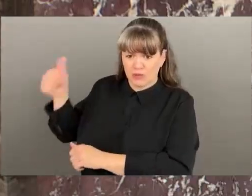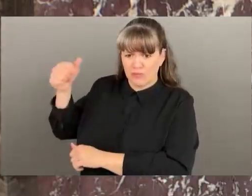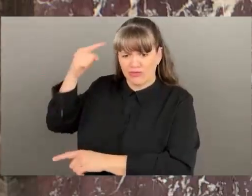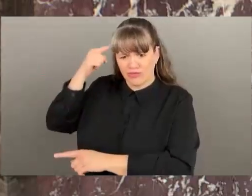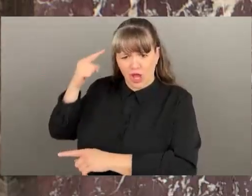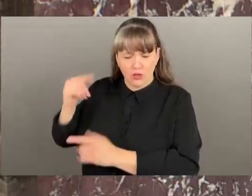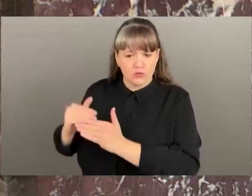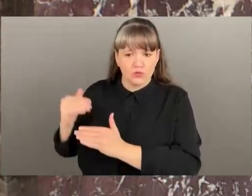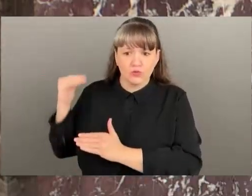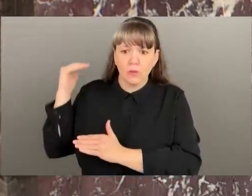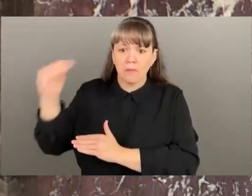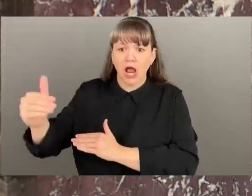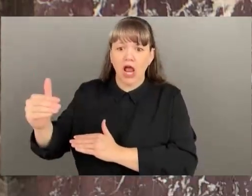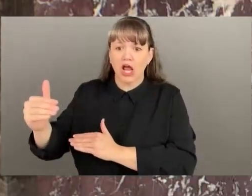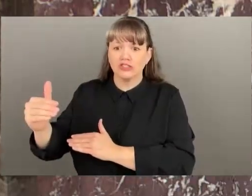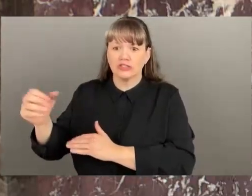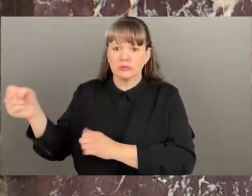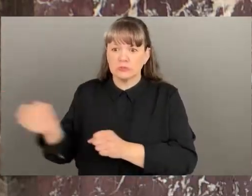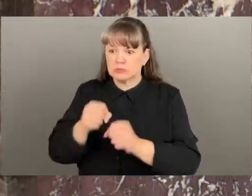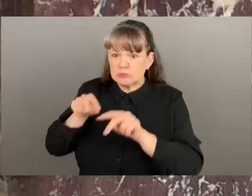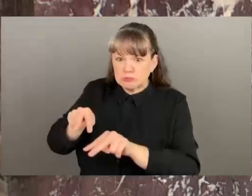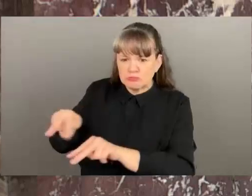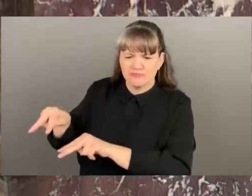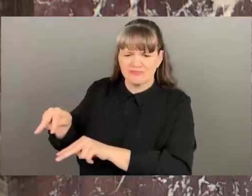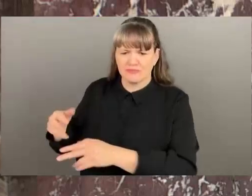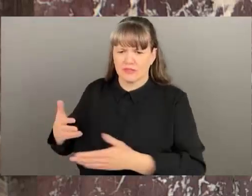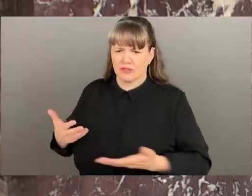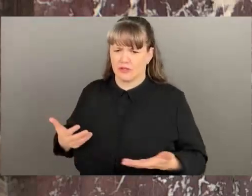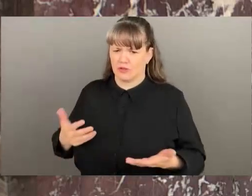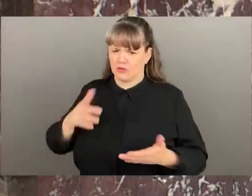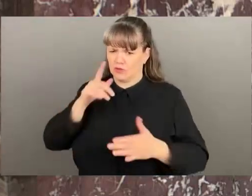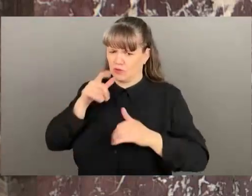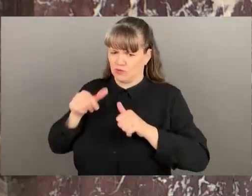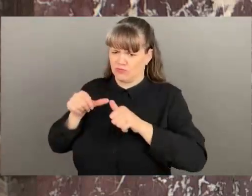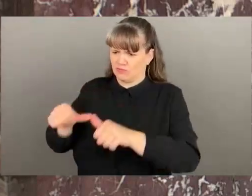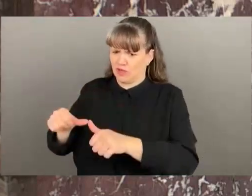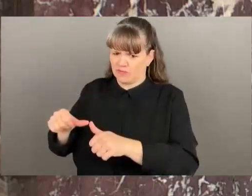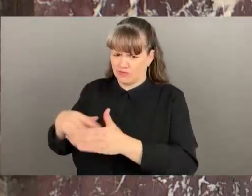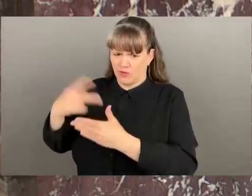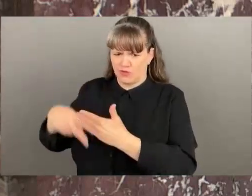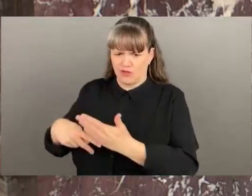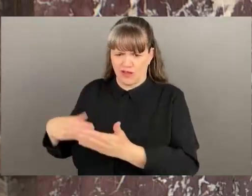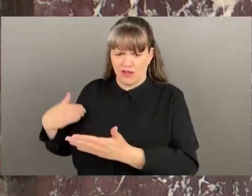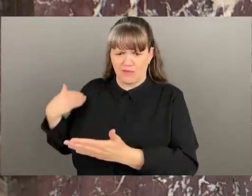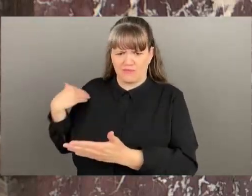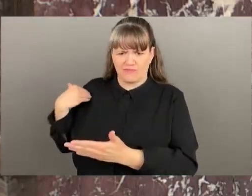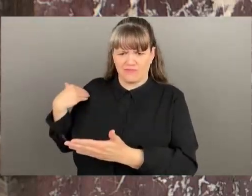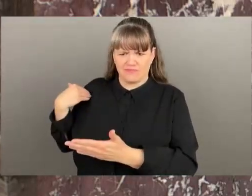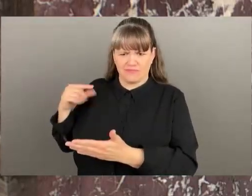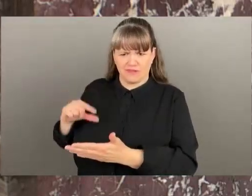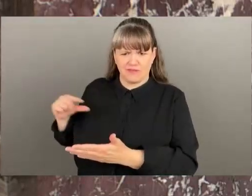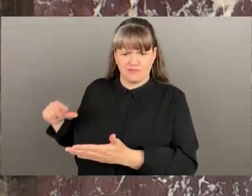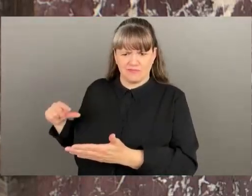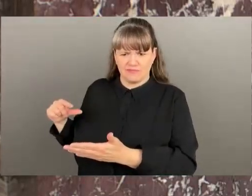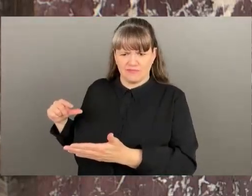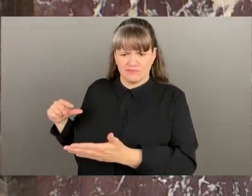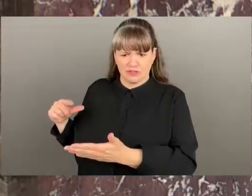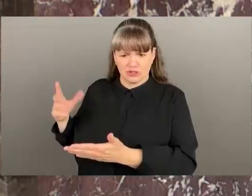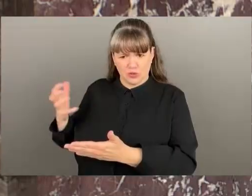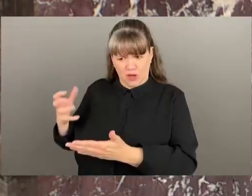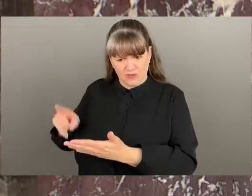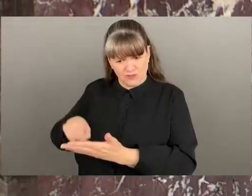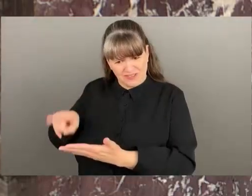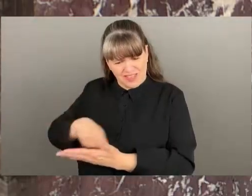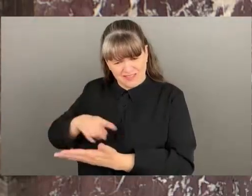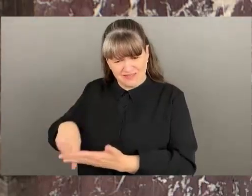previous government had, and the Premier at the time wanted it actually cancelled. So, Mr. Speaker, we will take the Solicitor General's